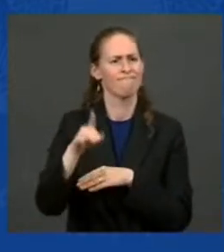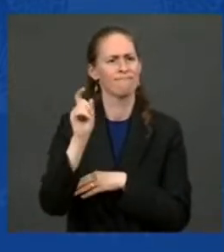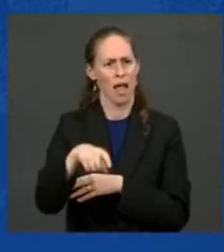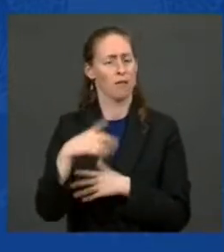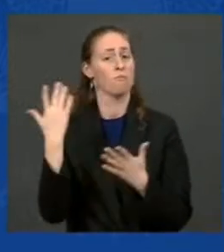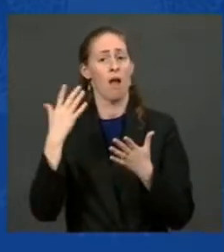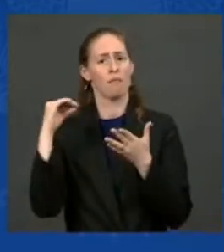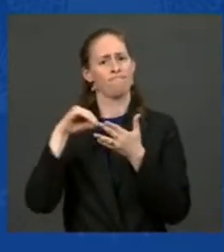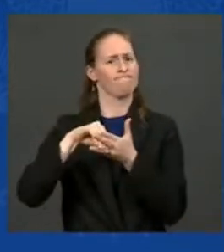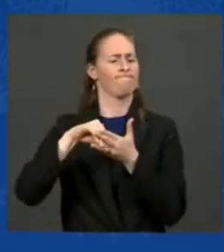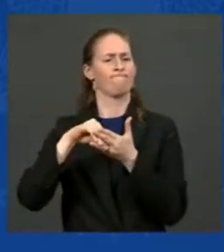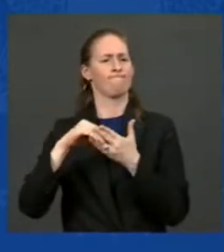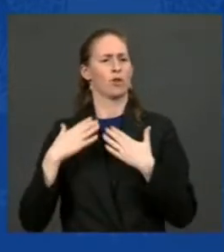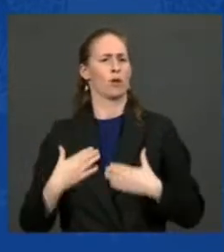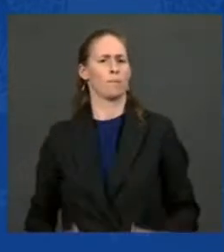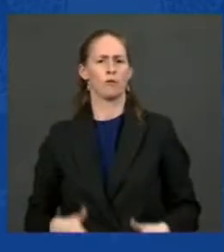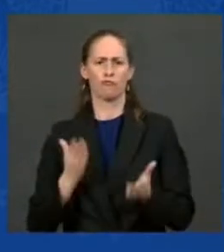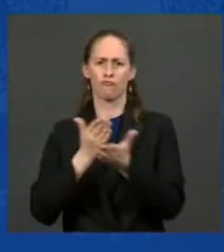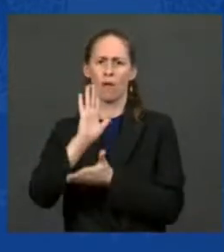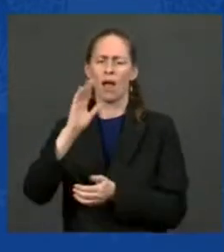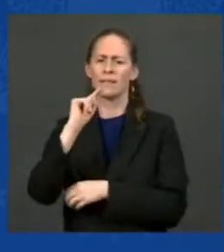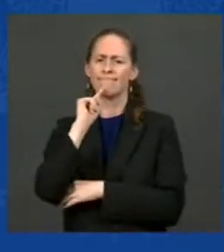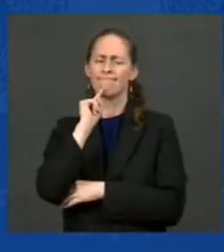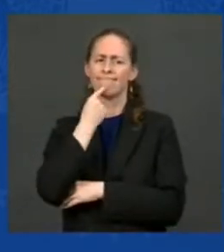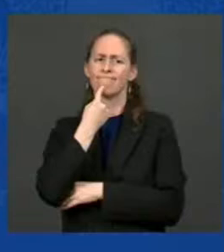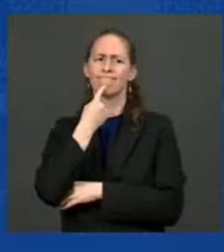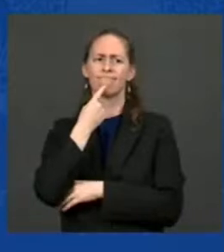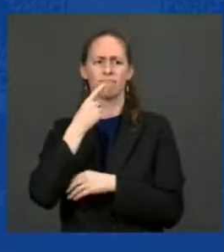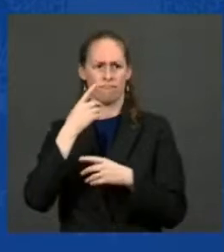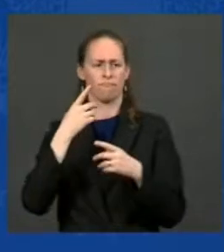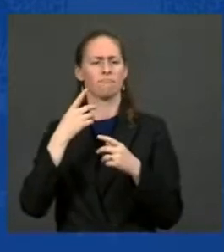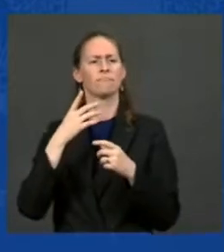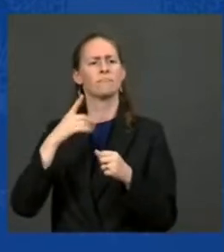reassert our moral leadership on the global stage.